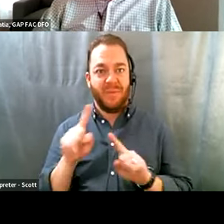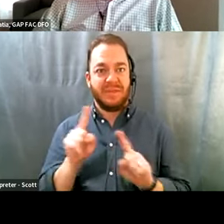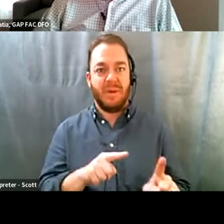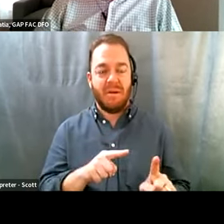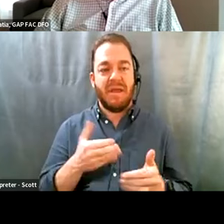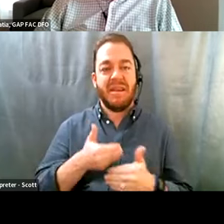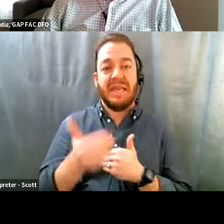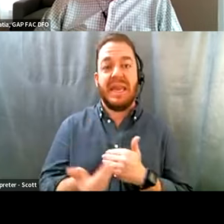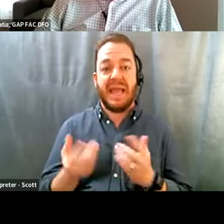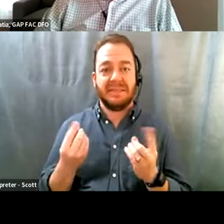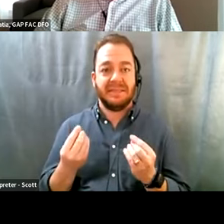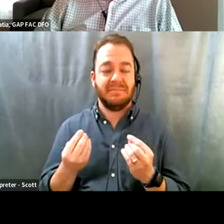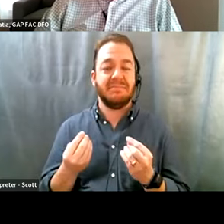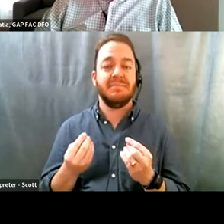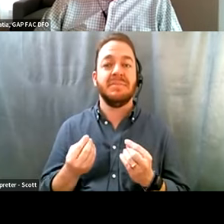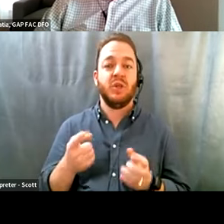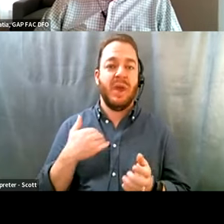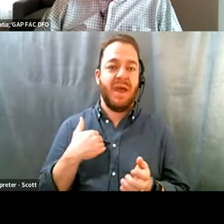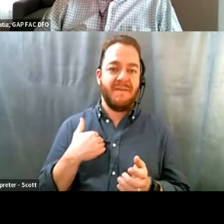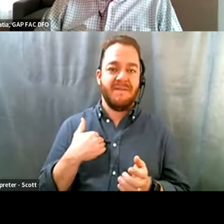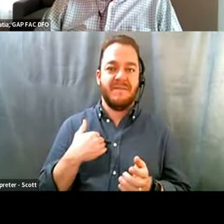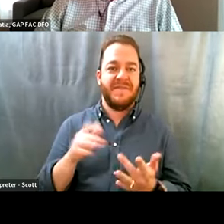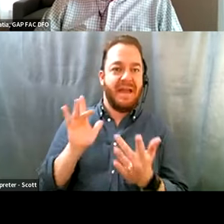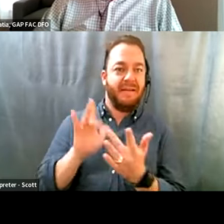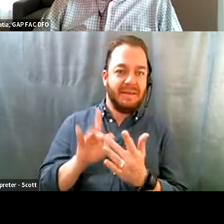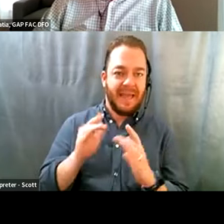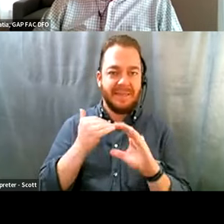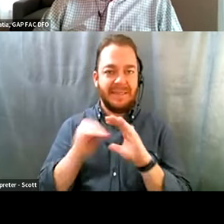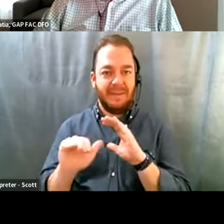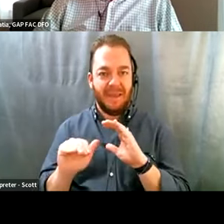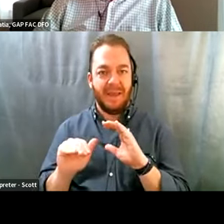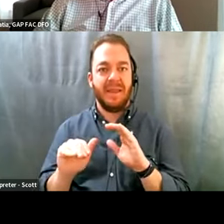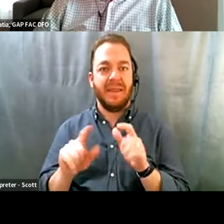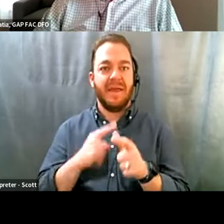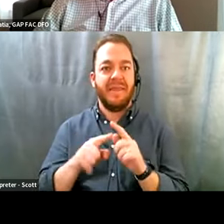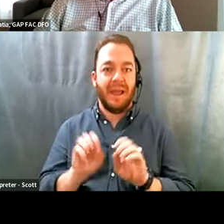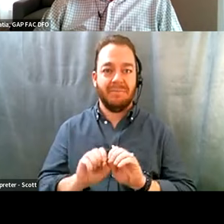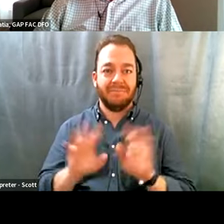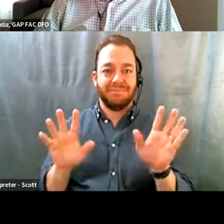then the next, you know, part is when you have that contact or email with them is then to, you know,